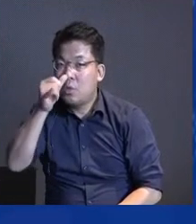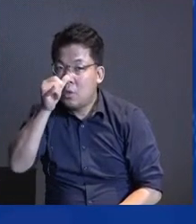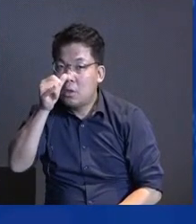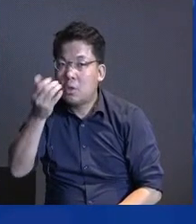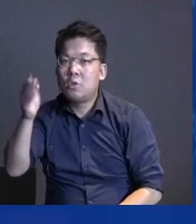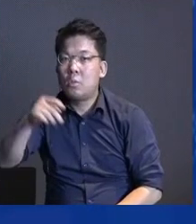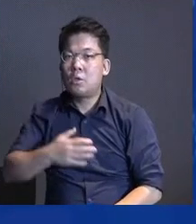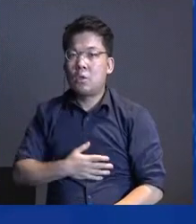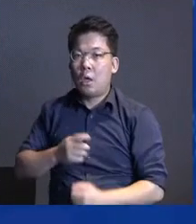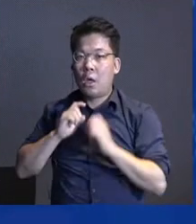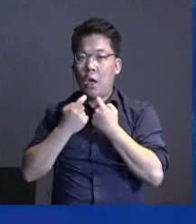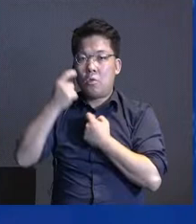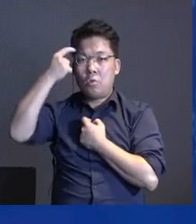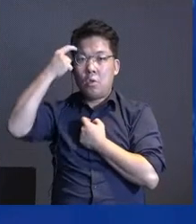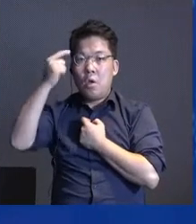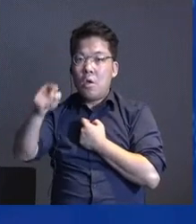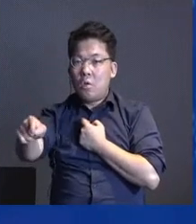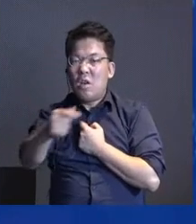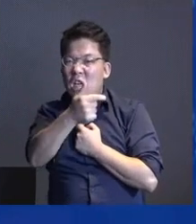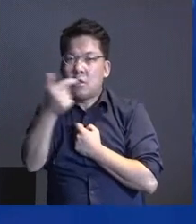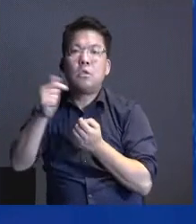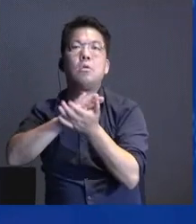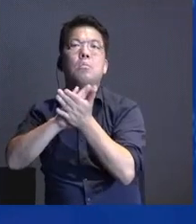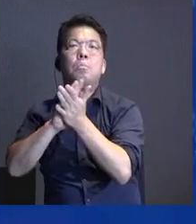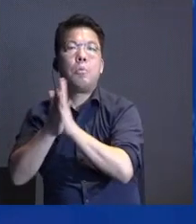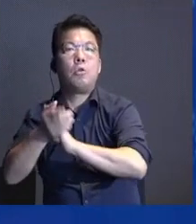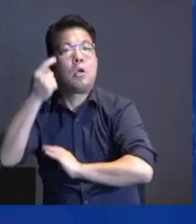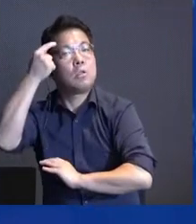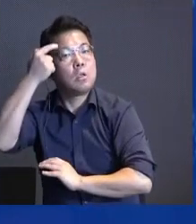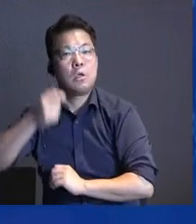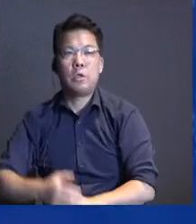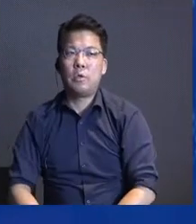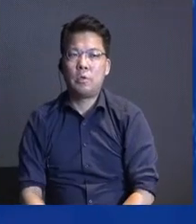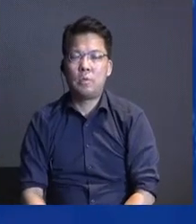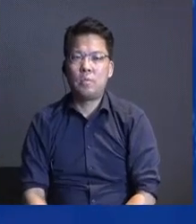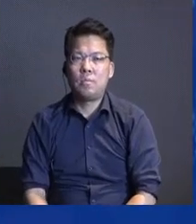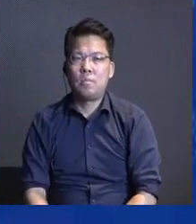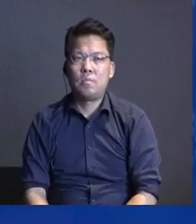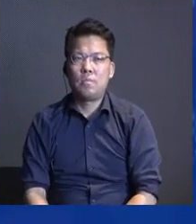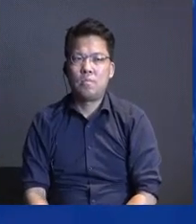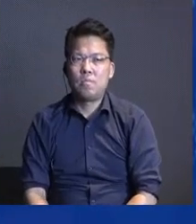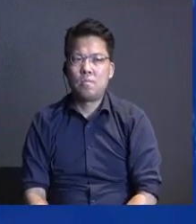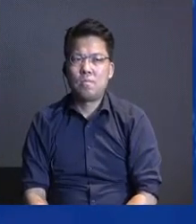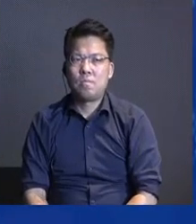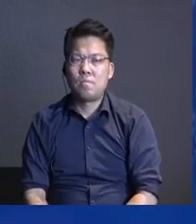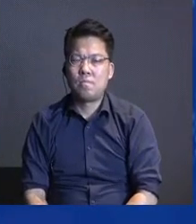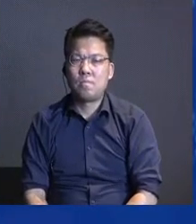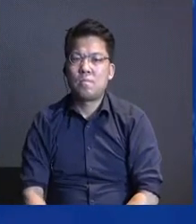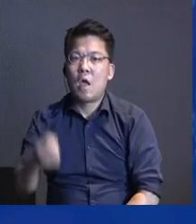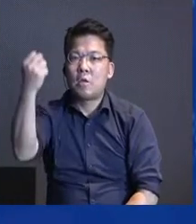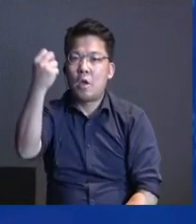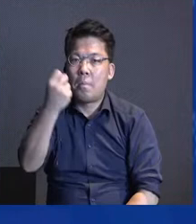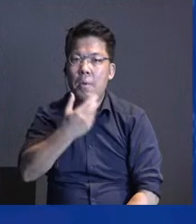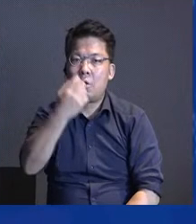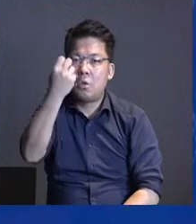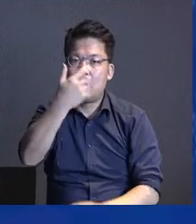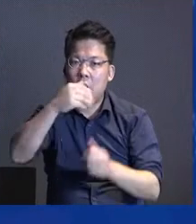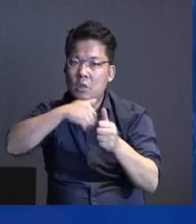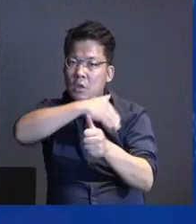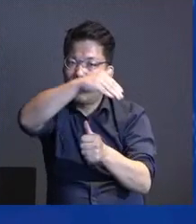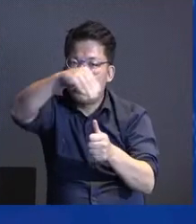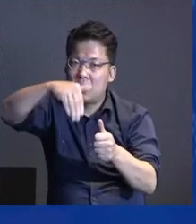I would like to share some status that we are doing for separate groups in